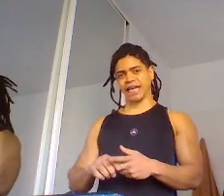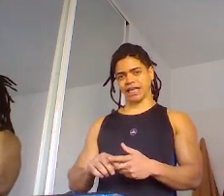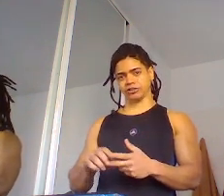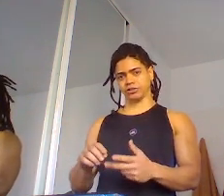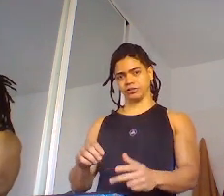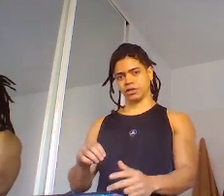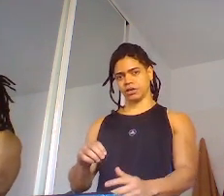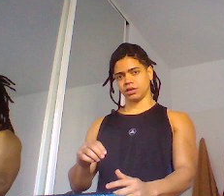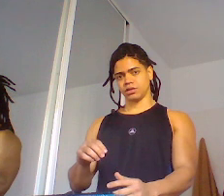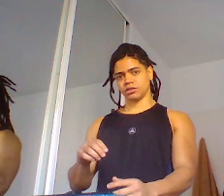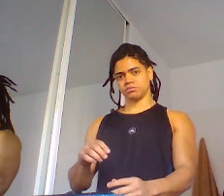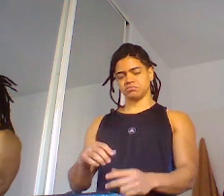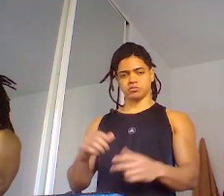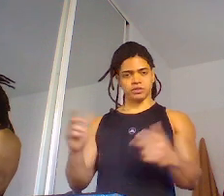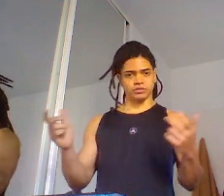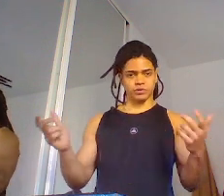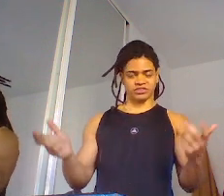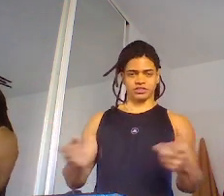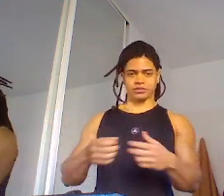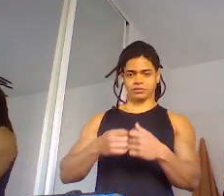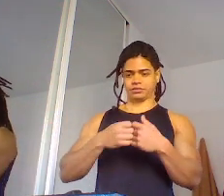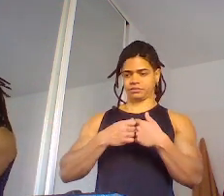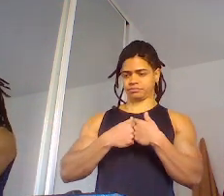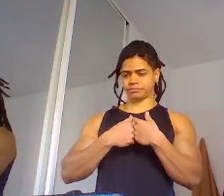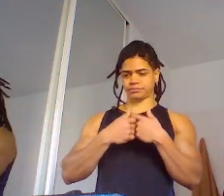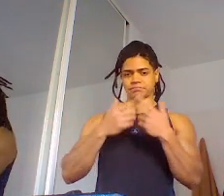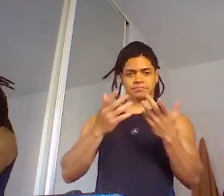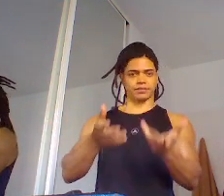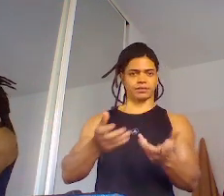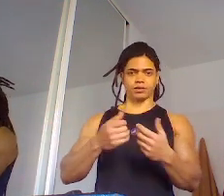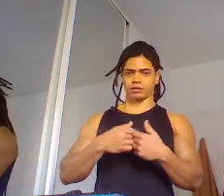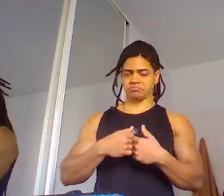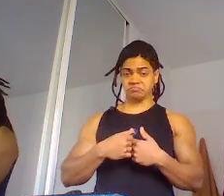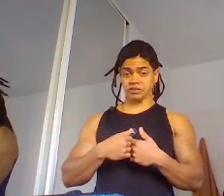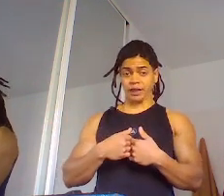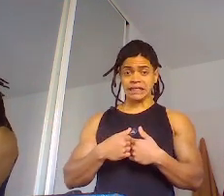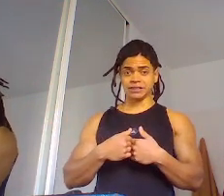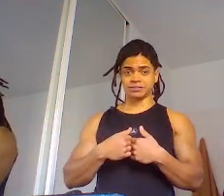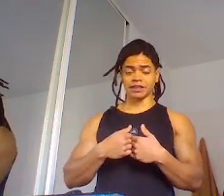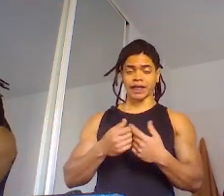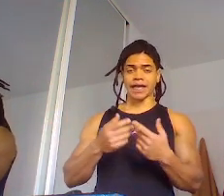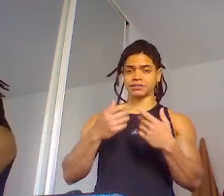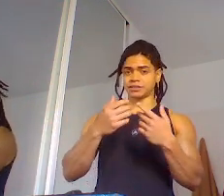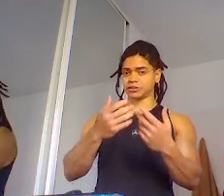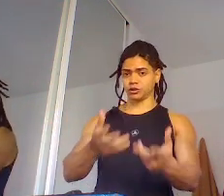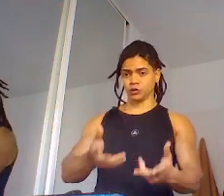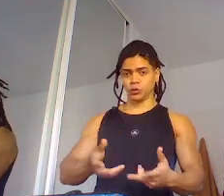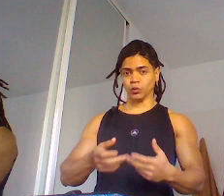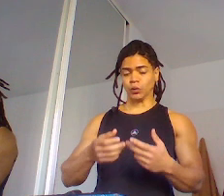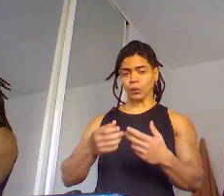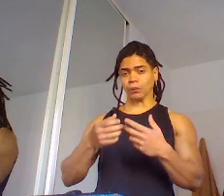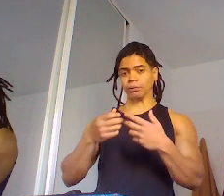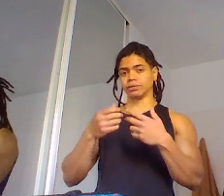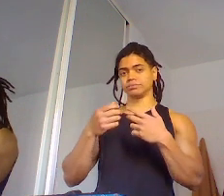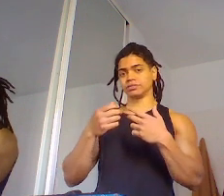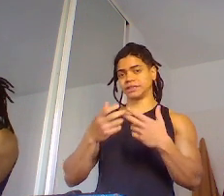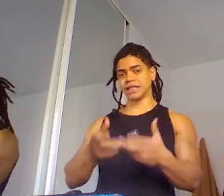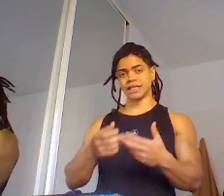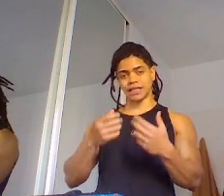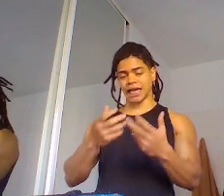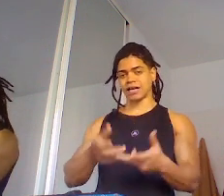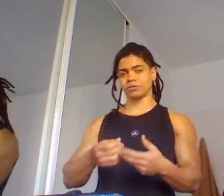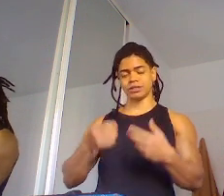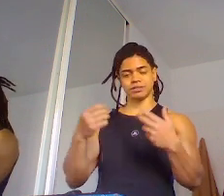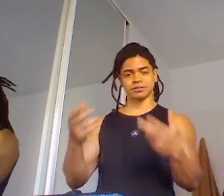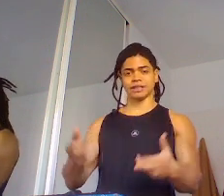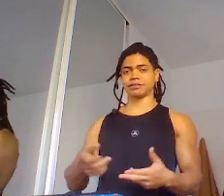sales taxes, which is state sales taxes or